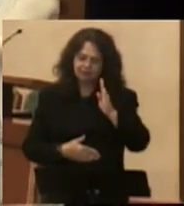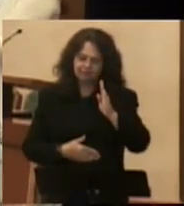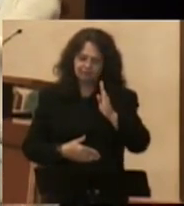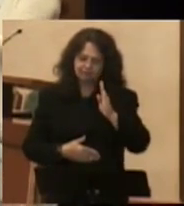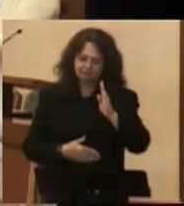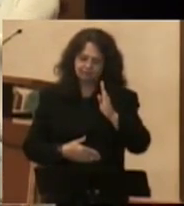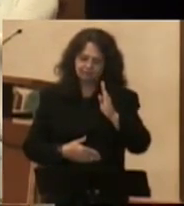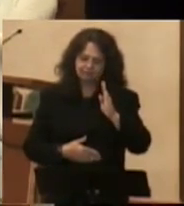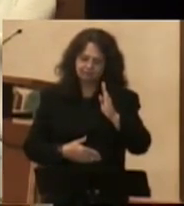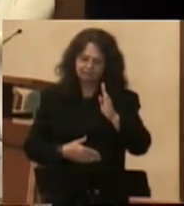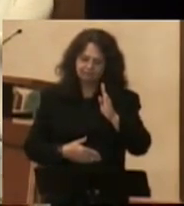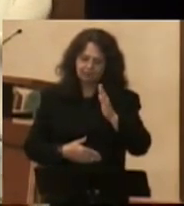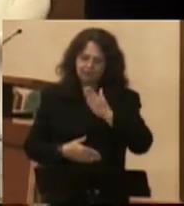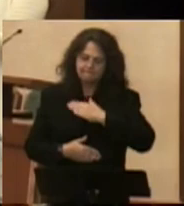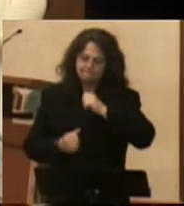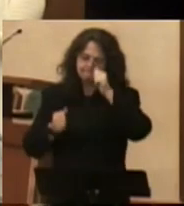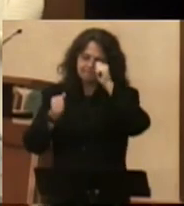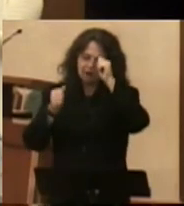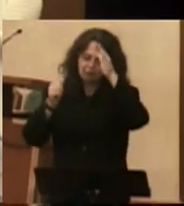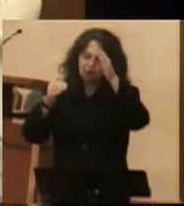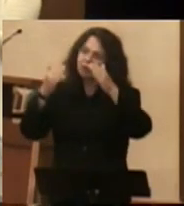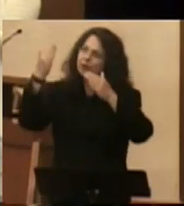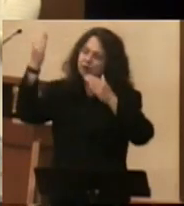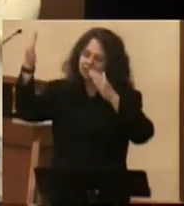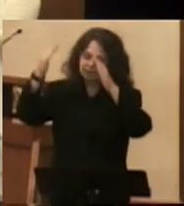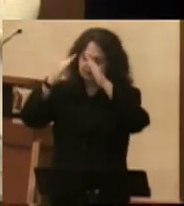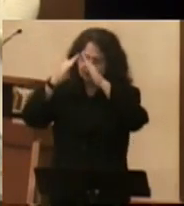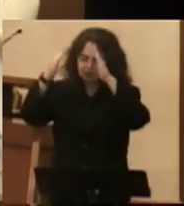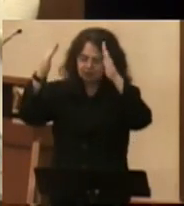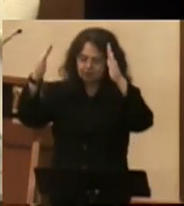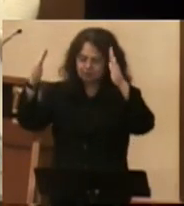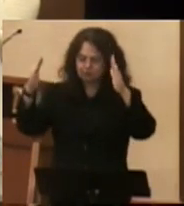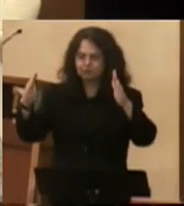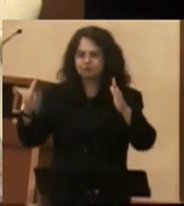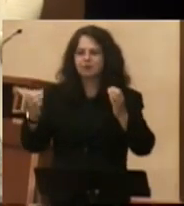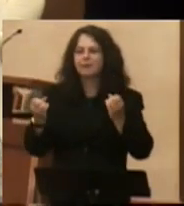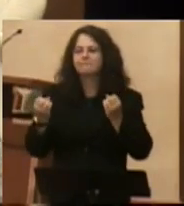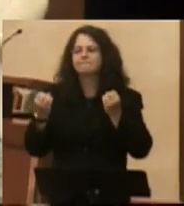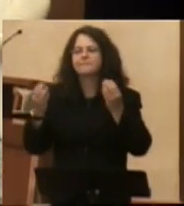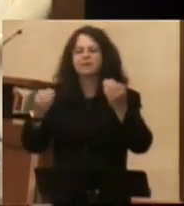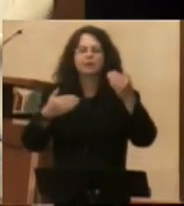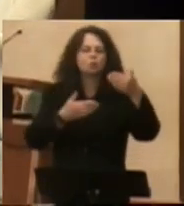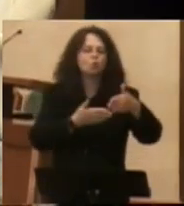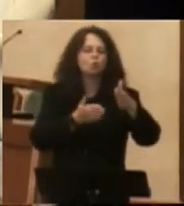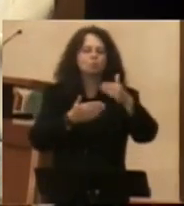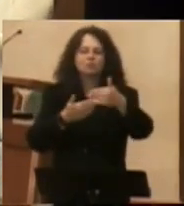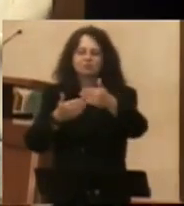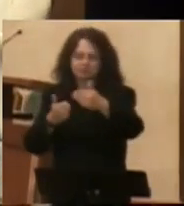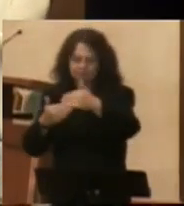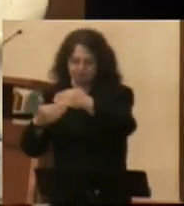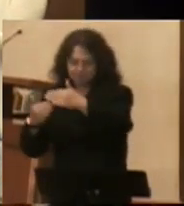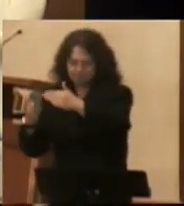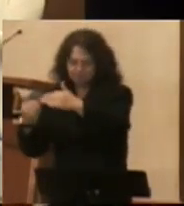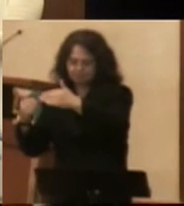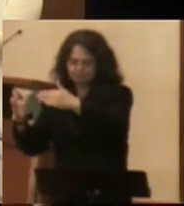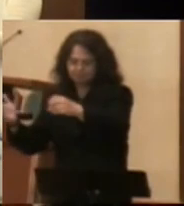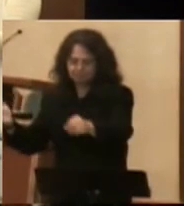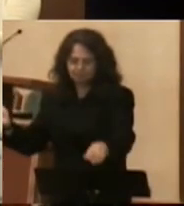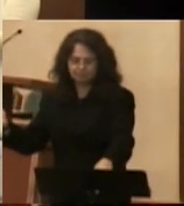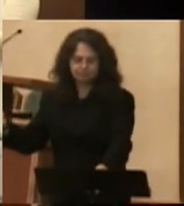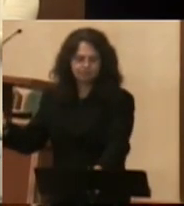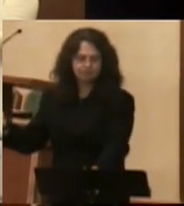In my Father's house there are many rooms. I go